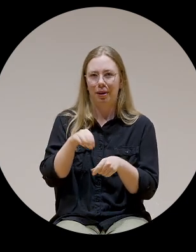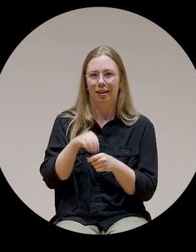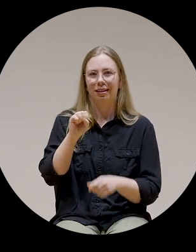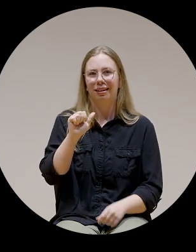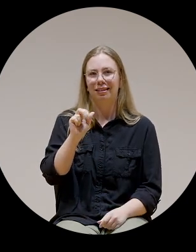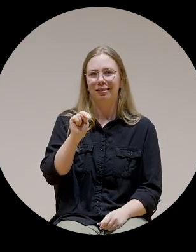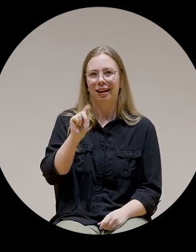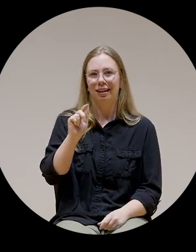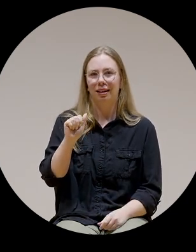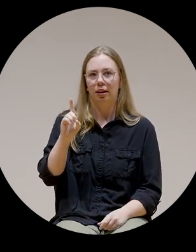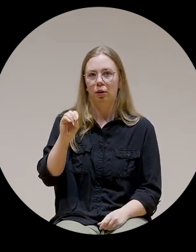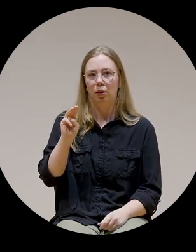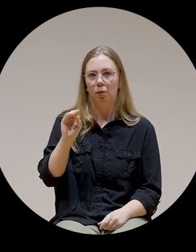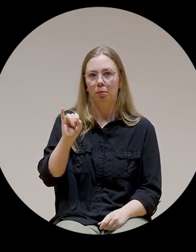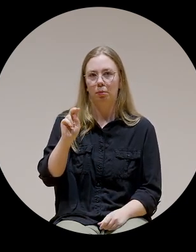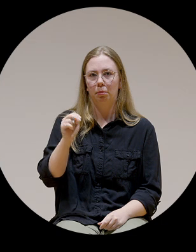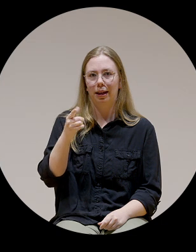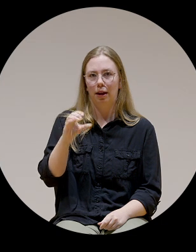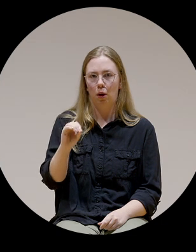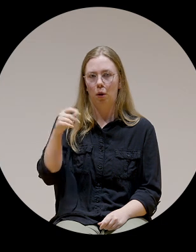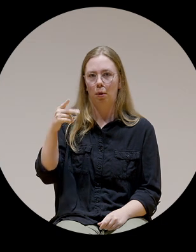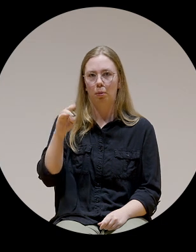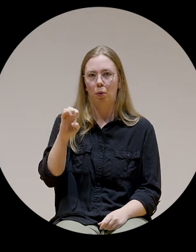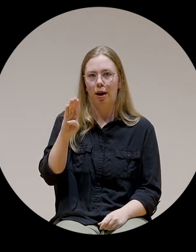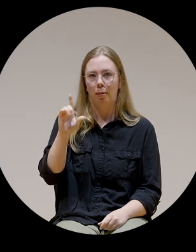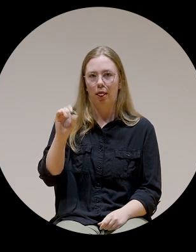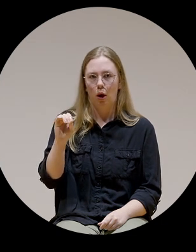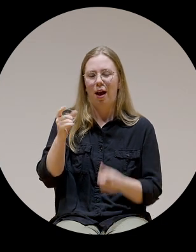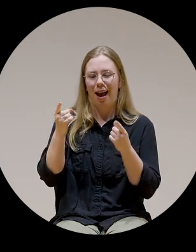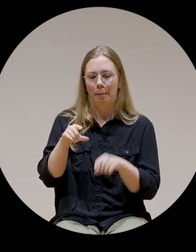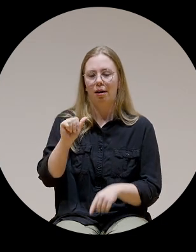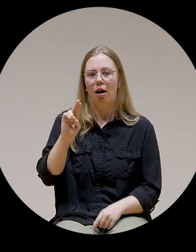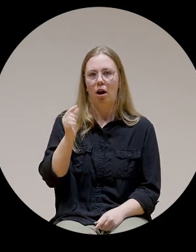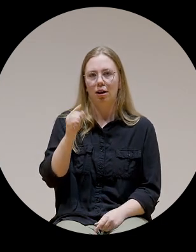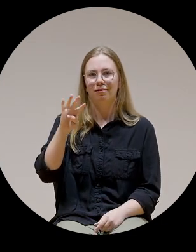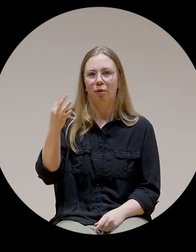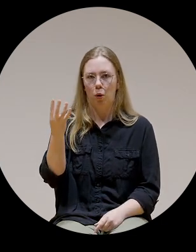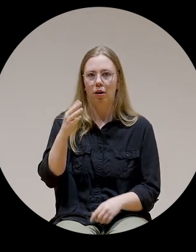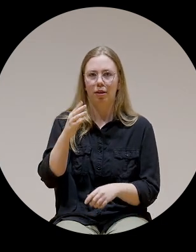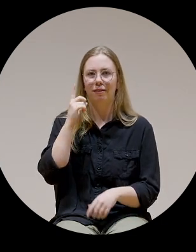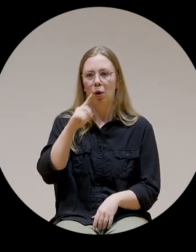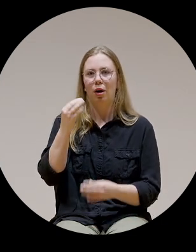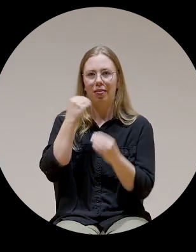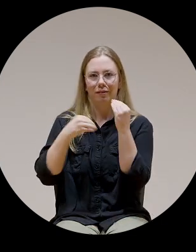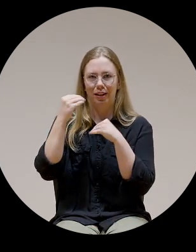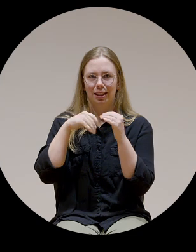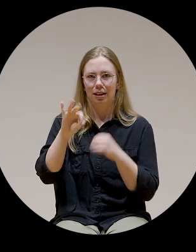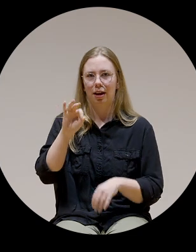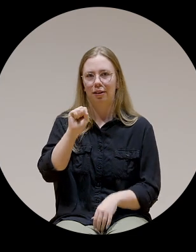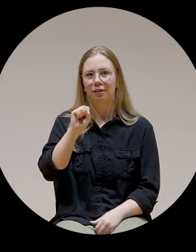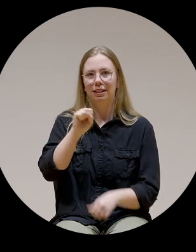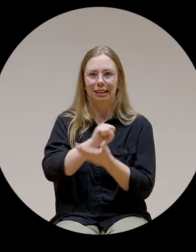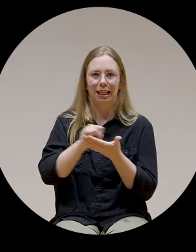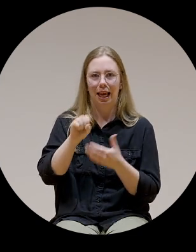Domingo, Pueblo, on the Feast of St. Dominic, which is August 4th. And what you see here is that after a morning mass, the statue